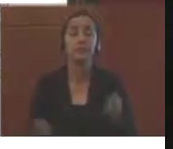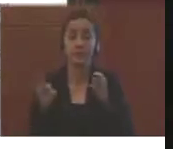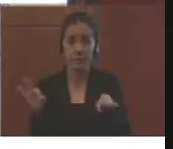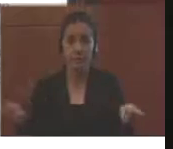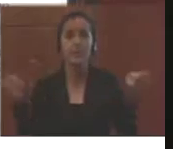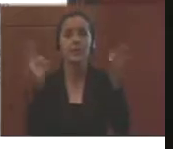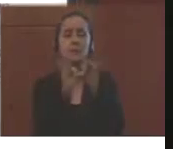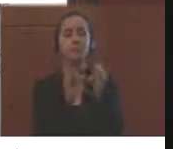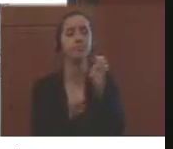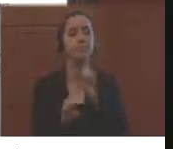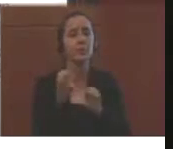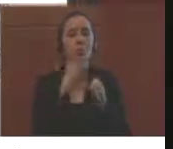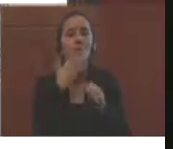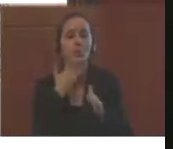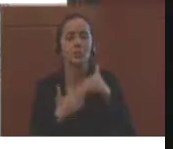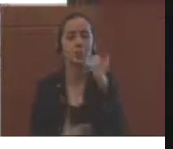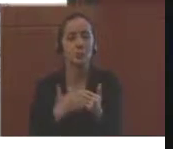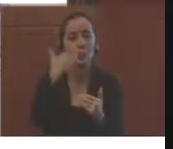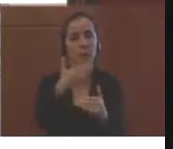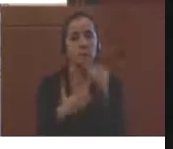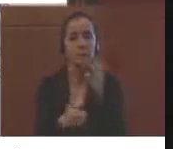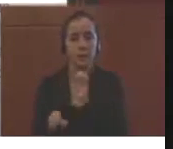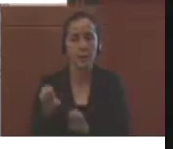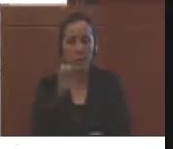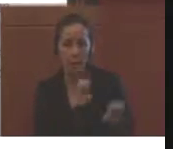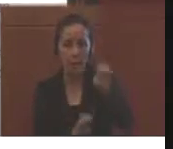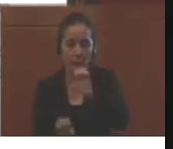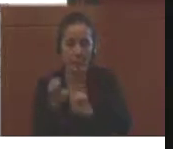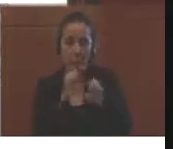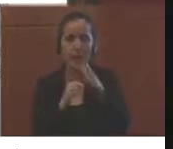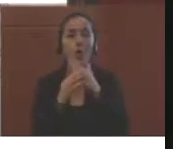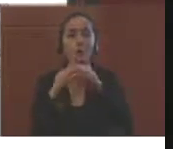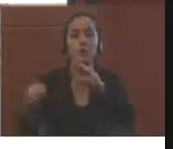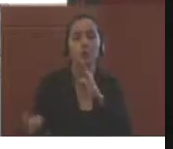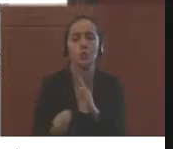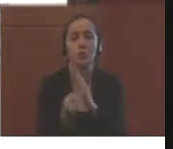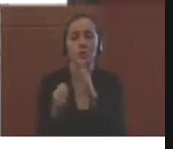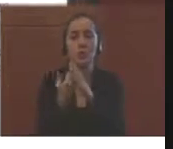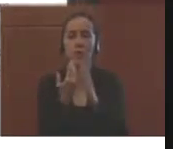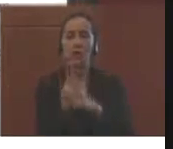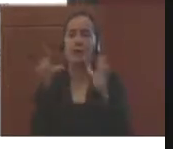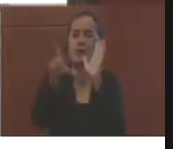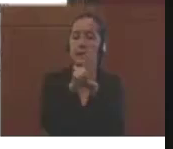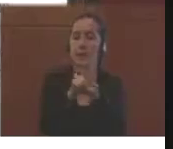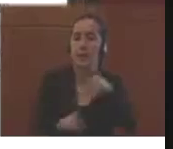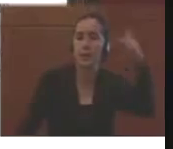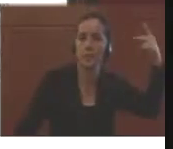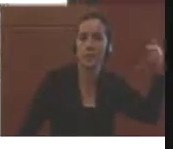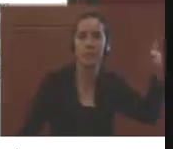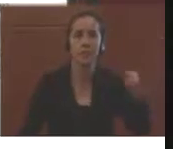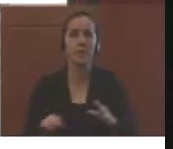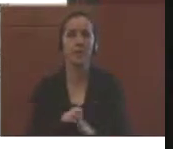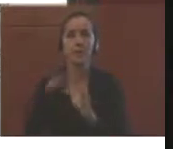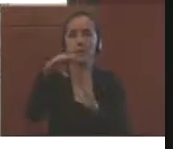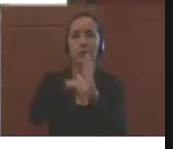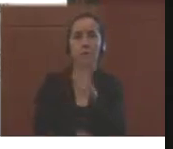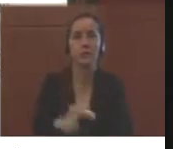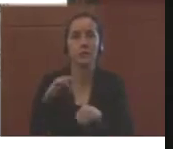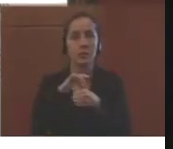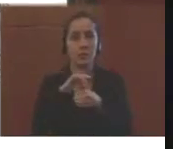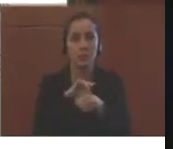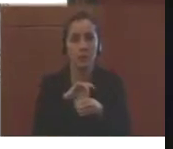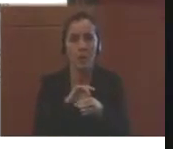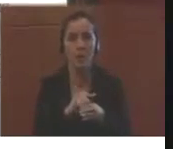assess progress and challenges in implementing disaster risk management policies at all territorial